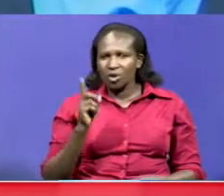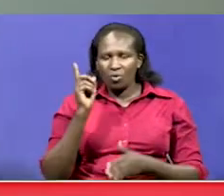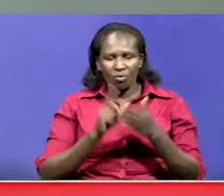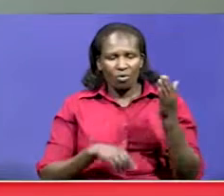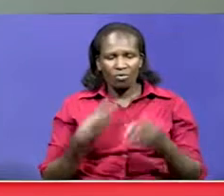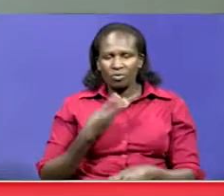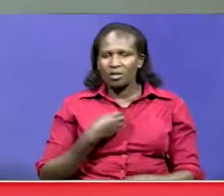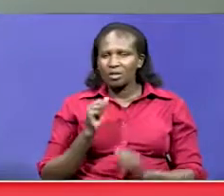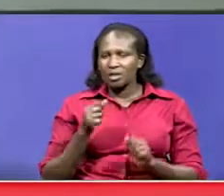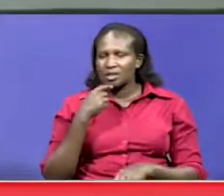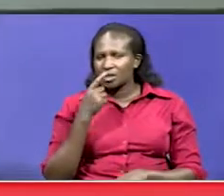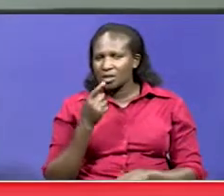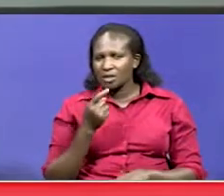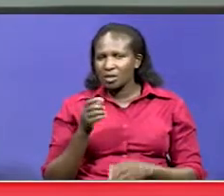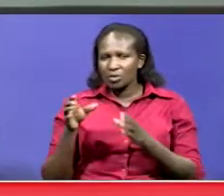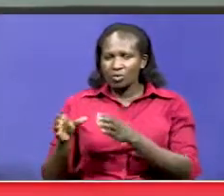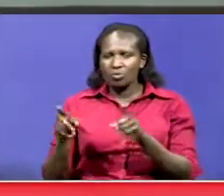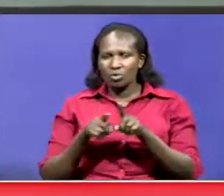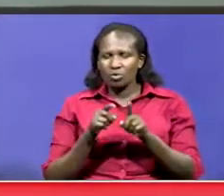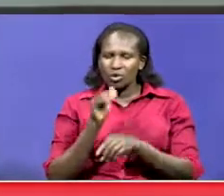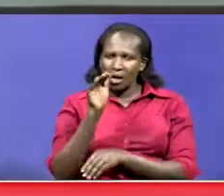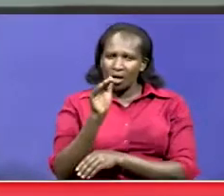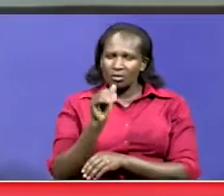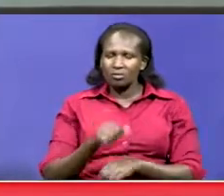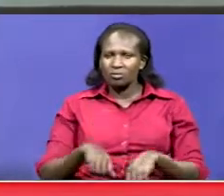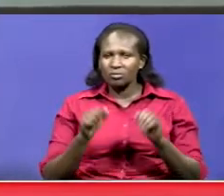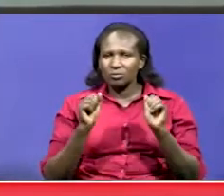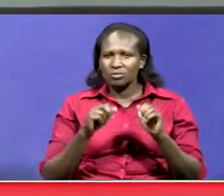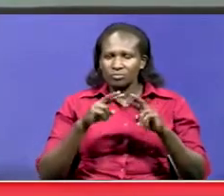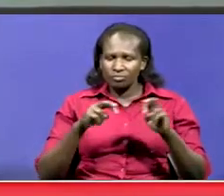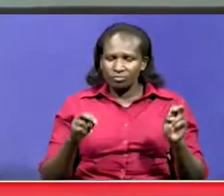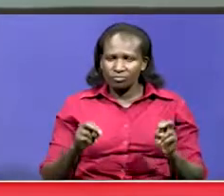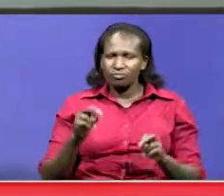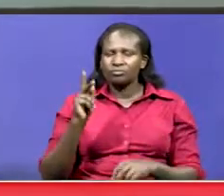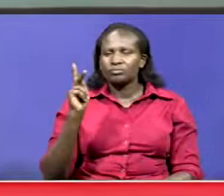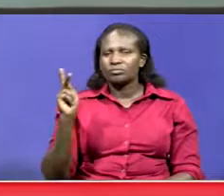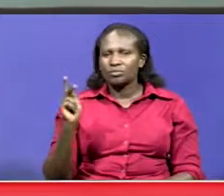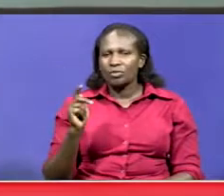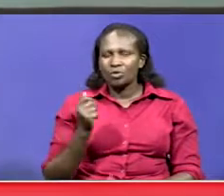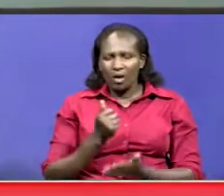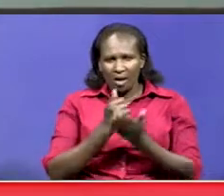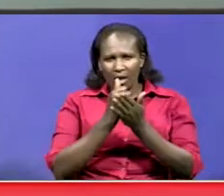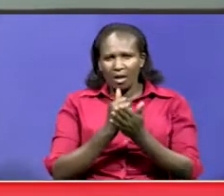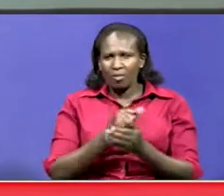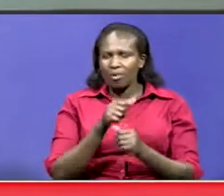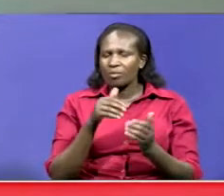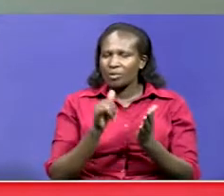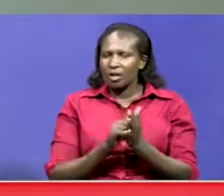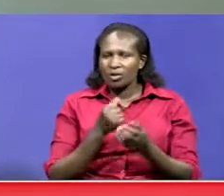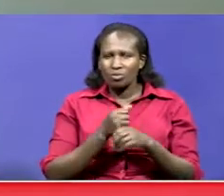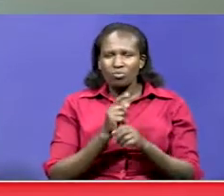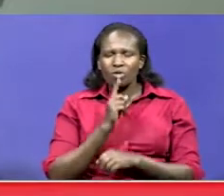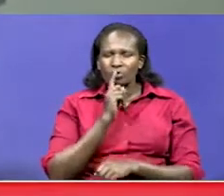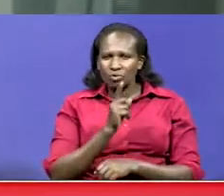say. Wanachama hao aidha walimsihi mkurugenzi wa uchunguzi wa jinai nchini George Kinoti kuingilia kati kisa hicho na kuhakikisha kuwa